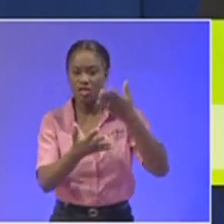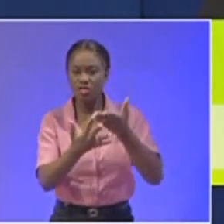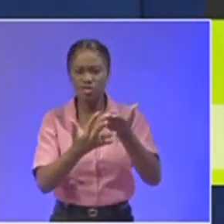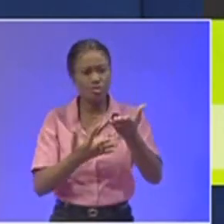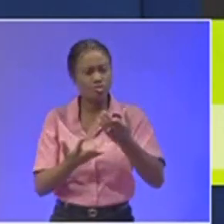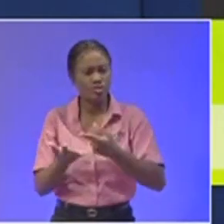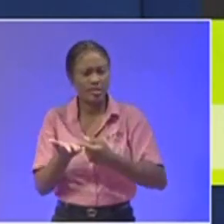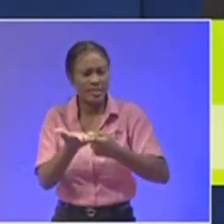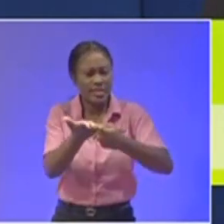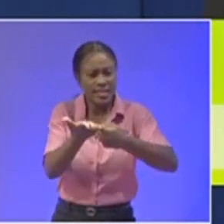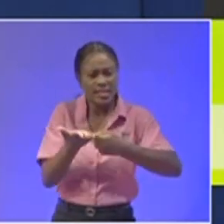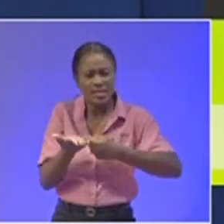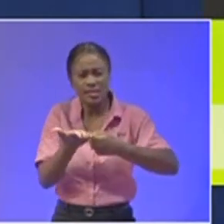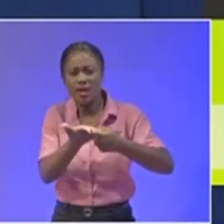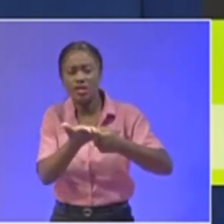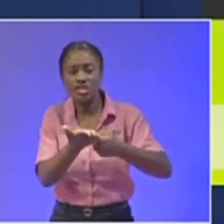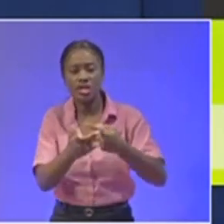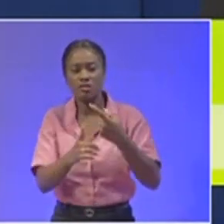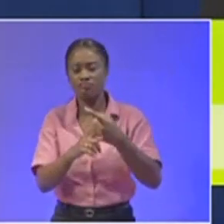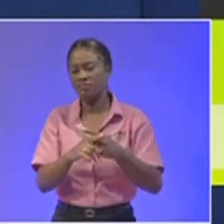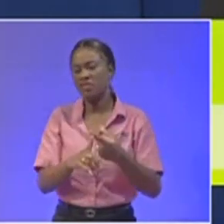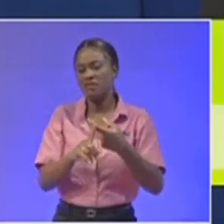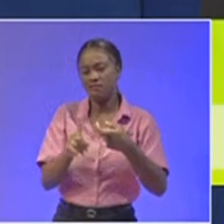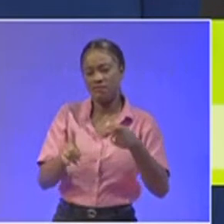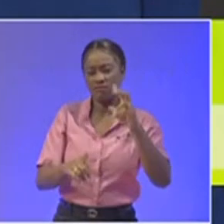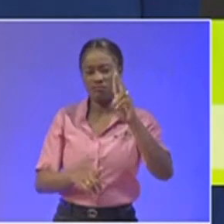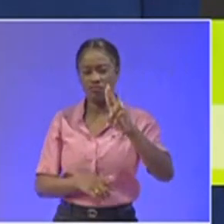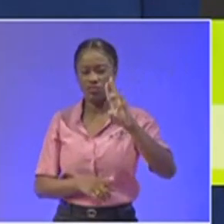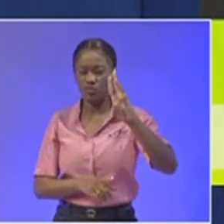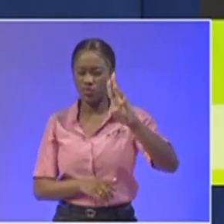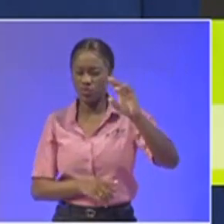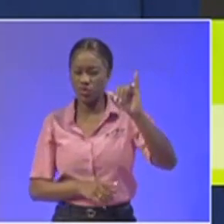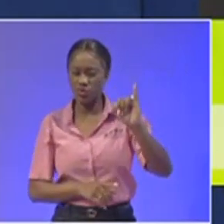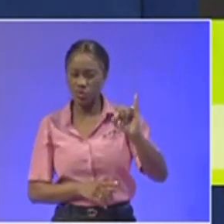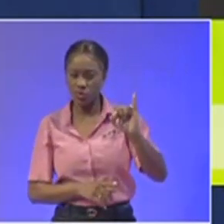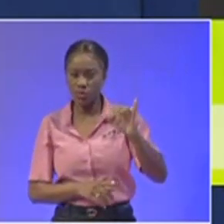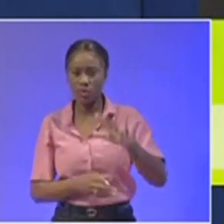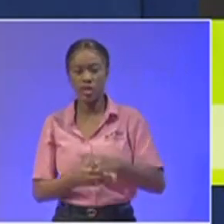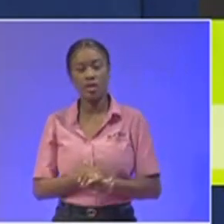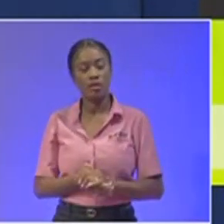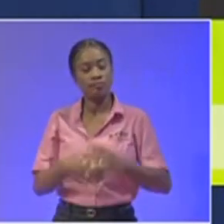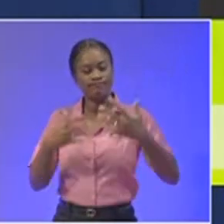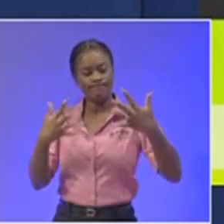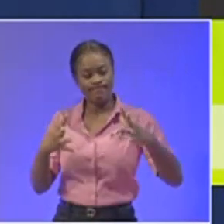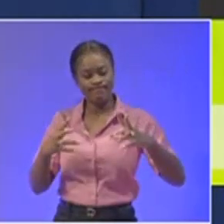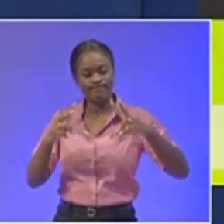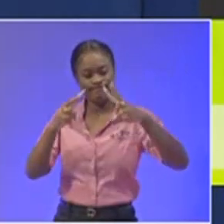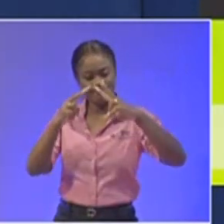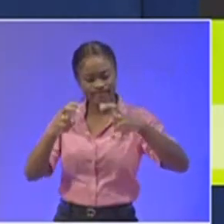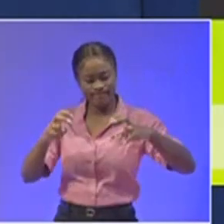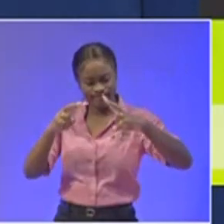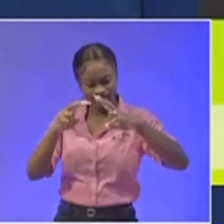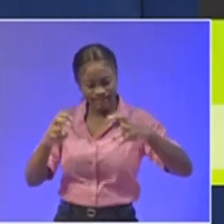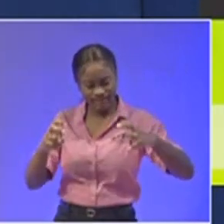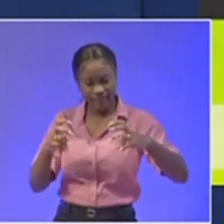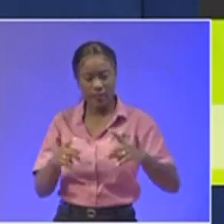across the education sector, coming out of the universities where research is being pushed,